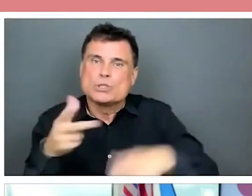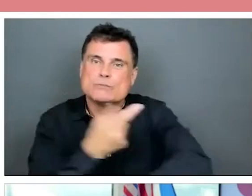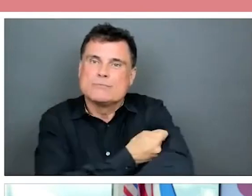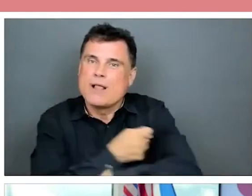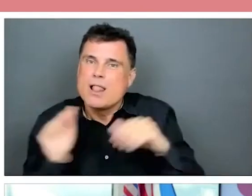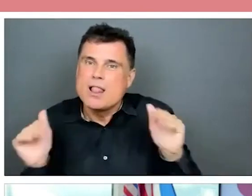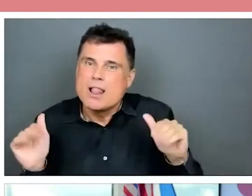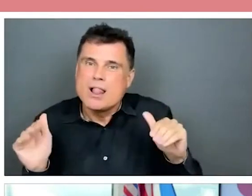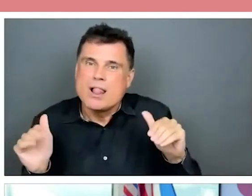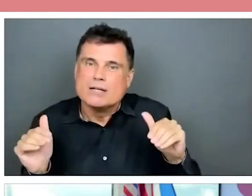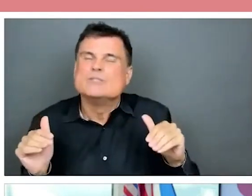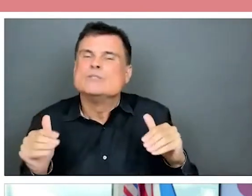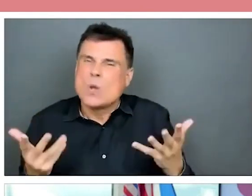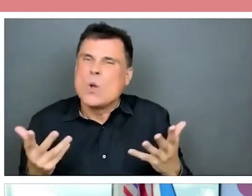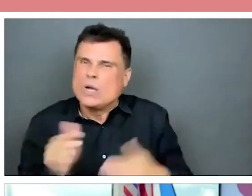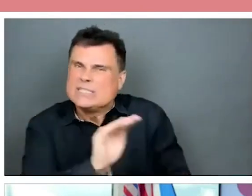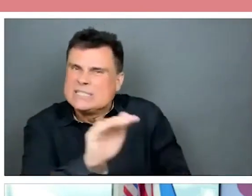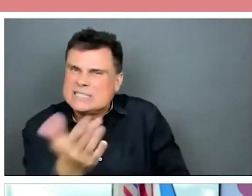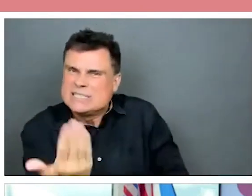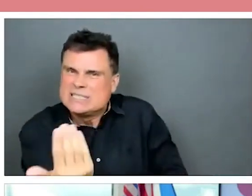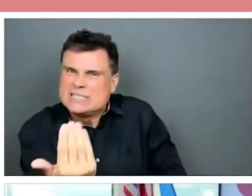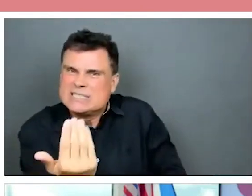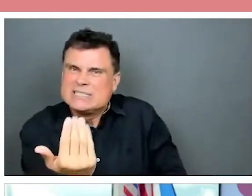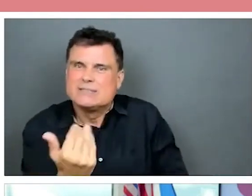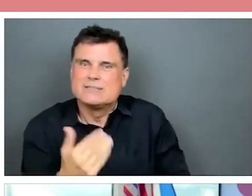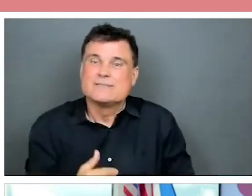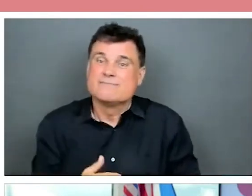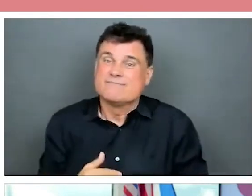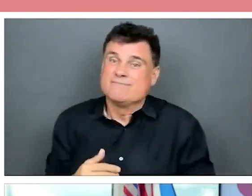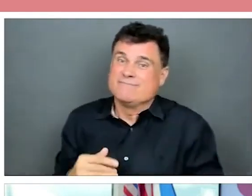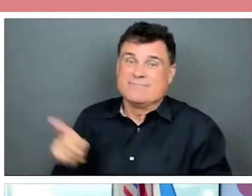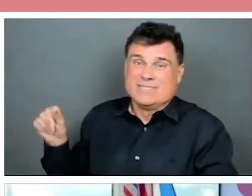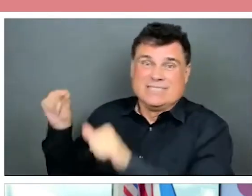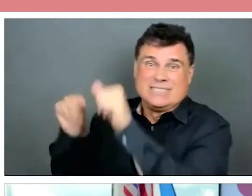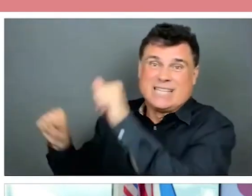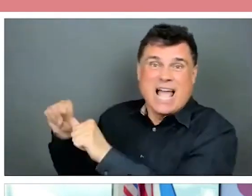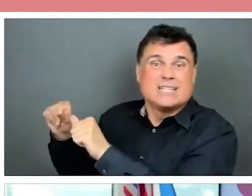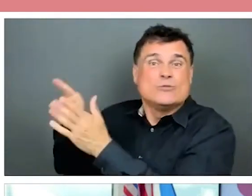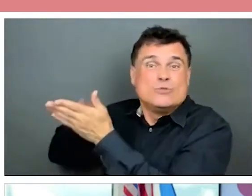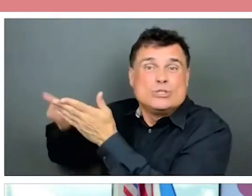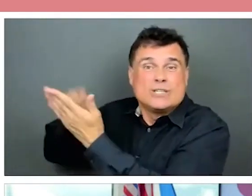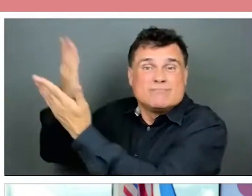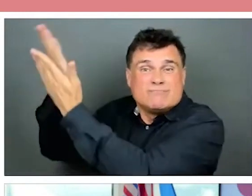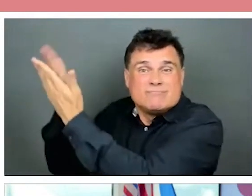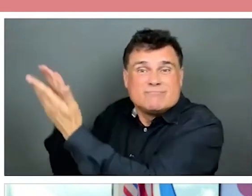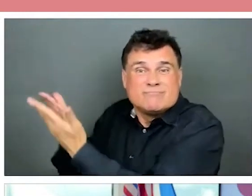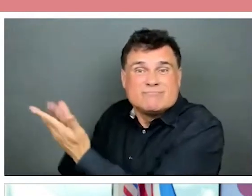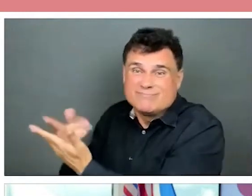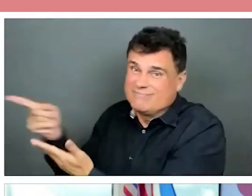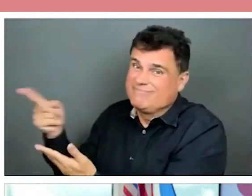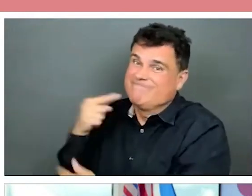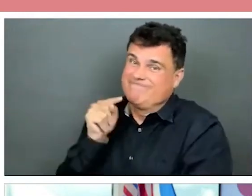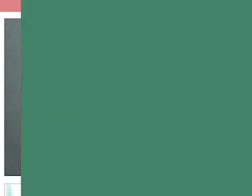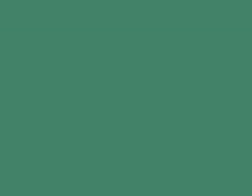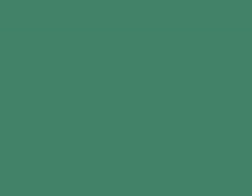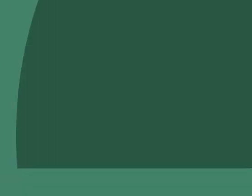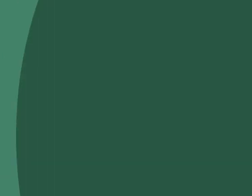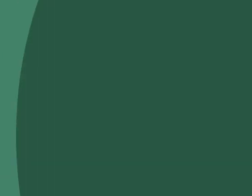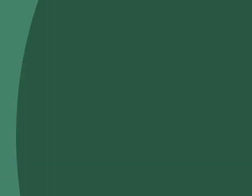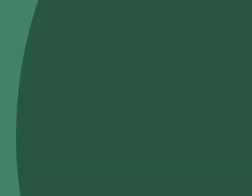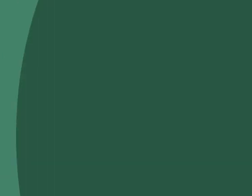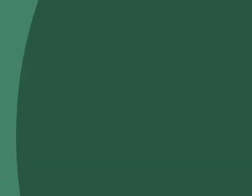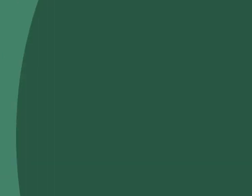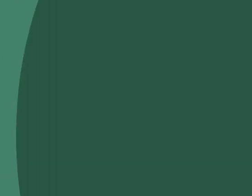group that our advisors, our scientific advisors at the national level, NACI, has said, you need this protection.